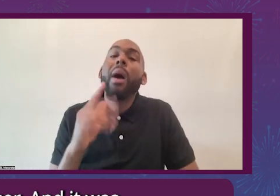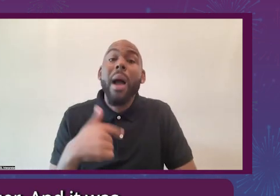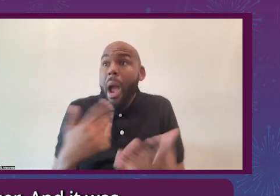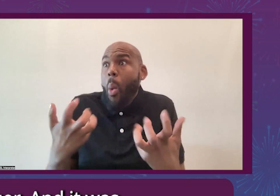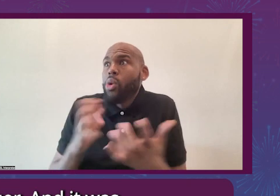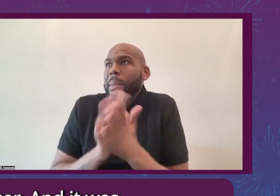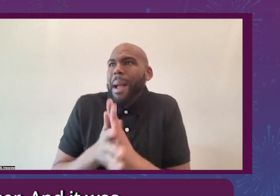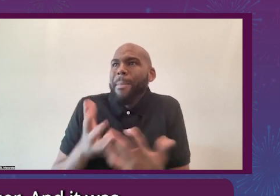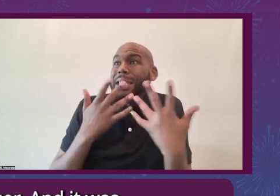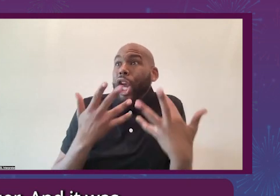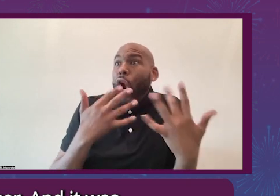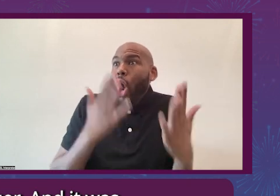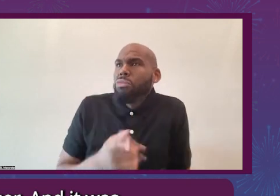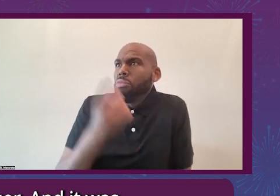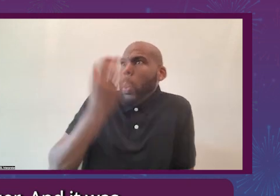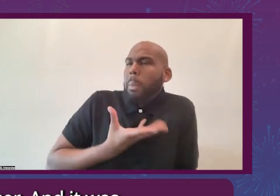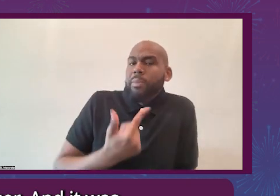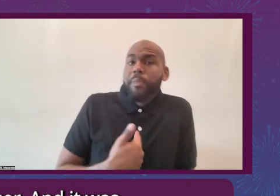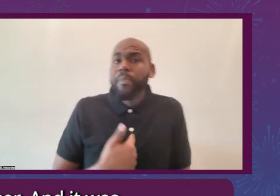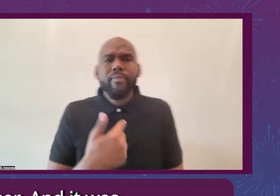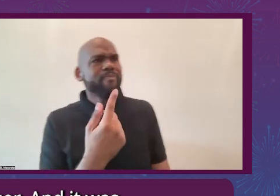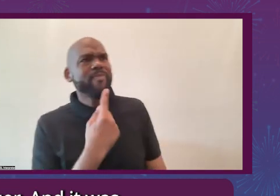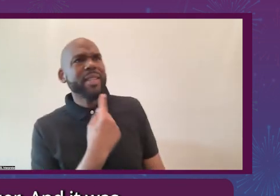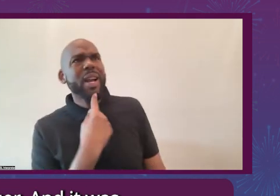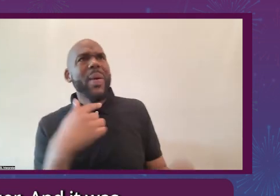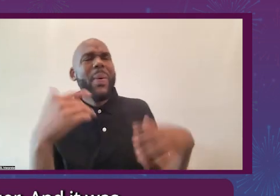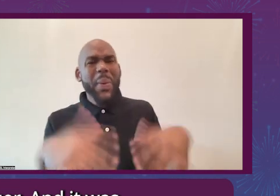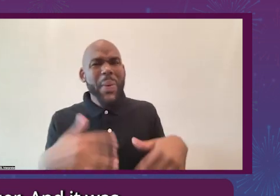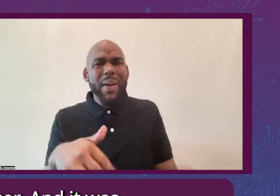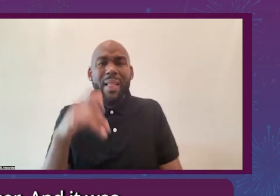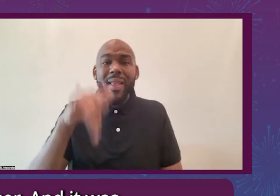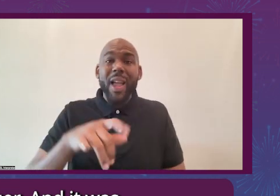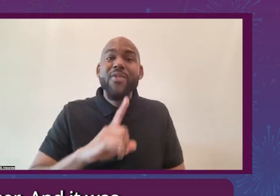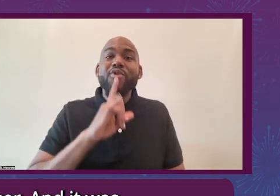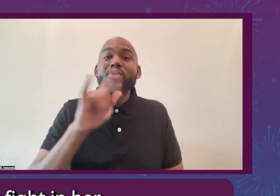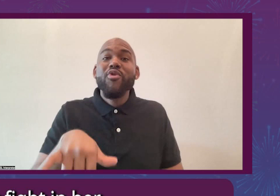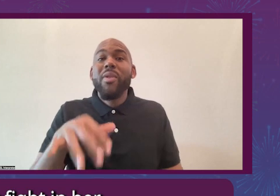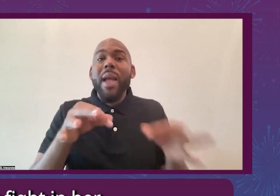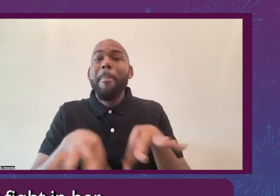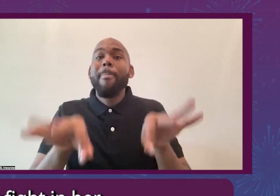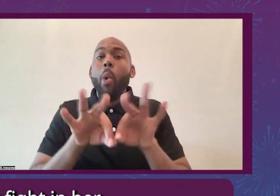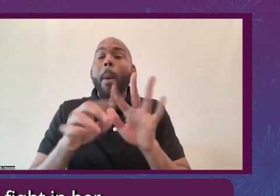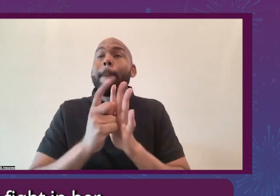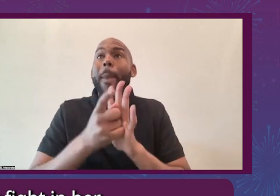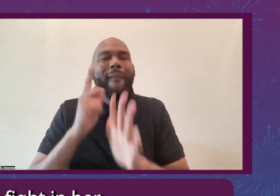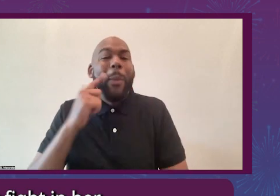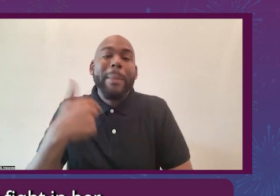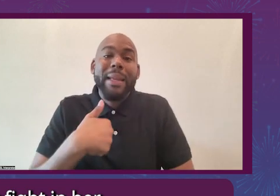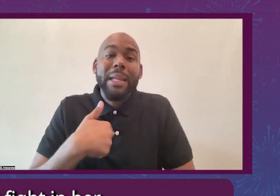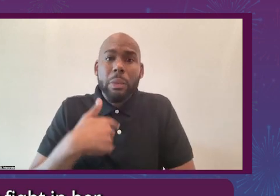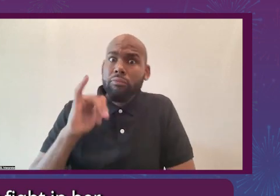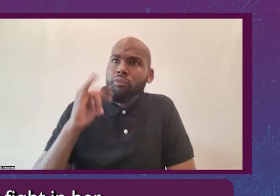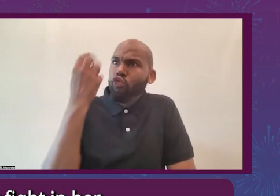And it was just like such a important moment for me to realize that so much